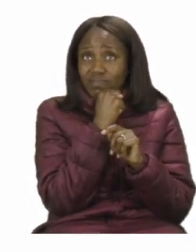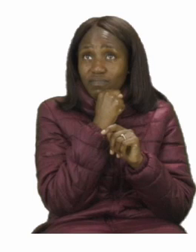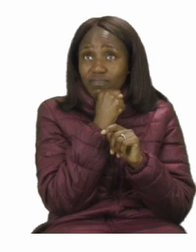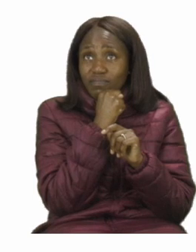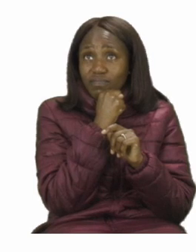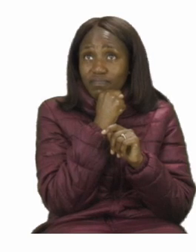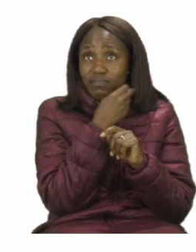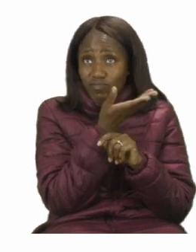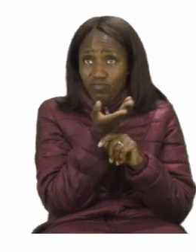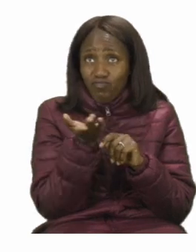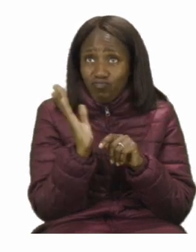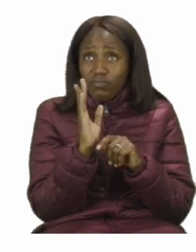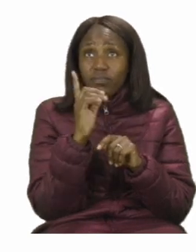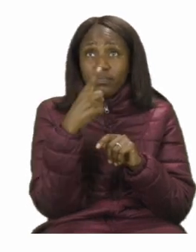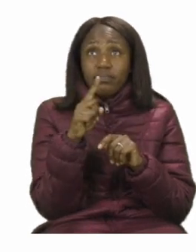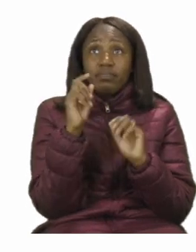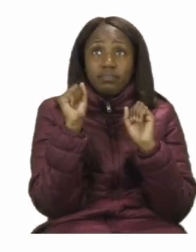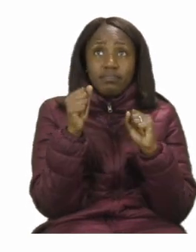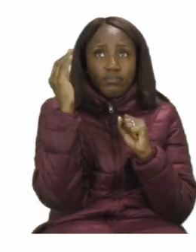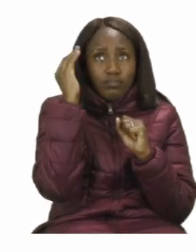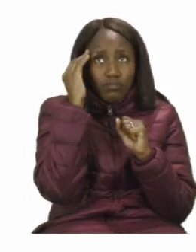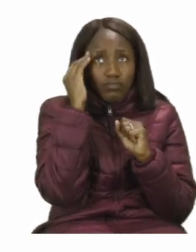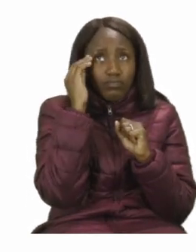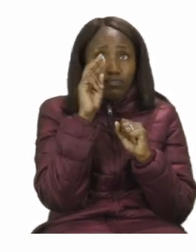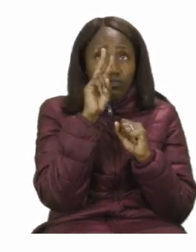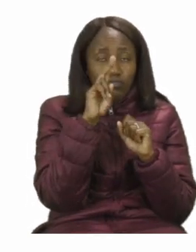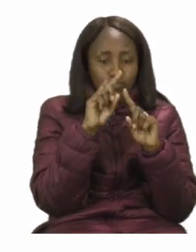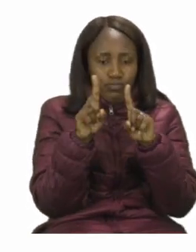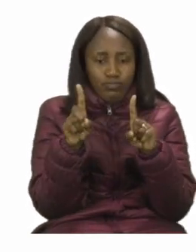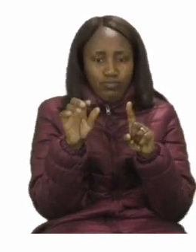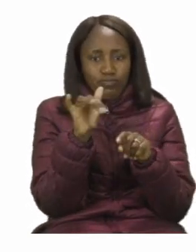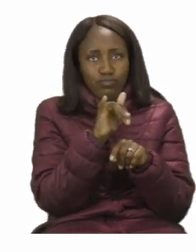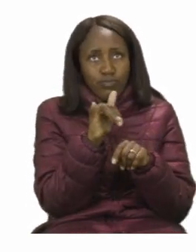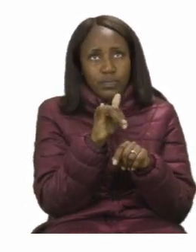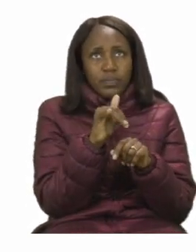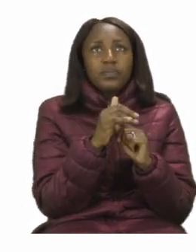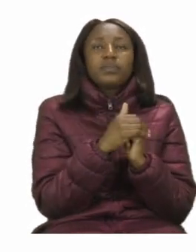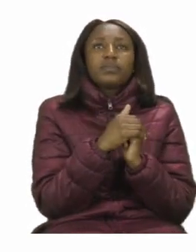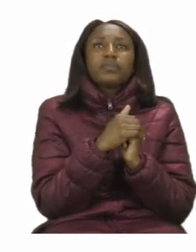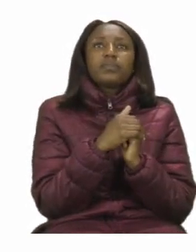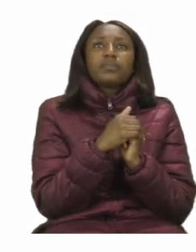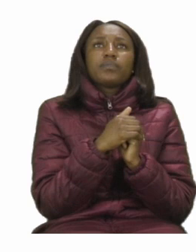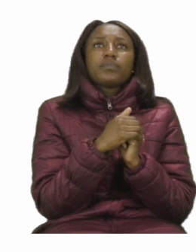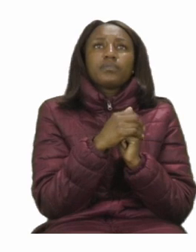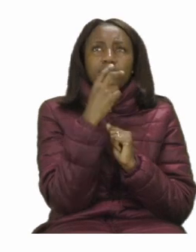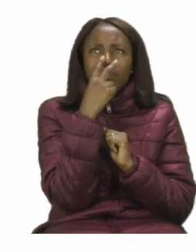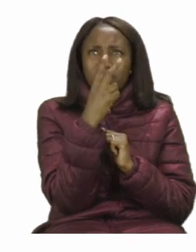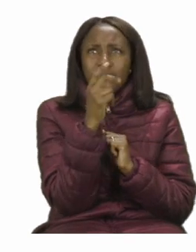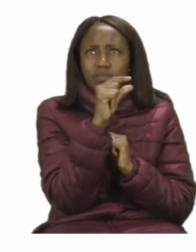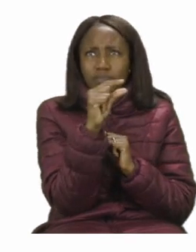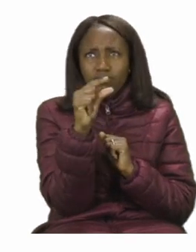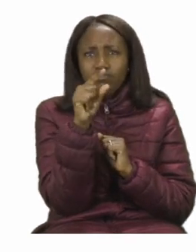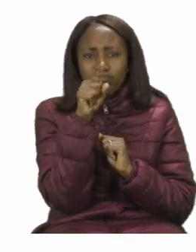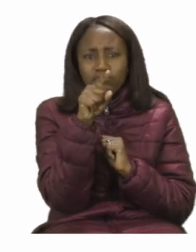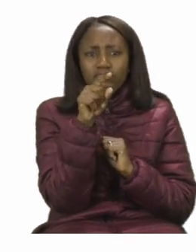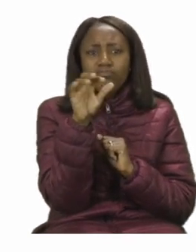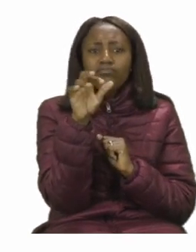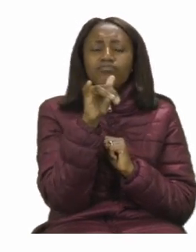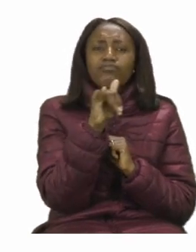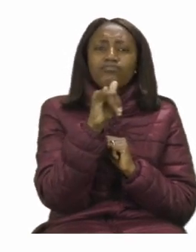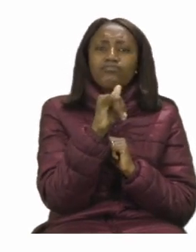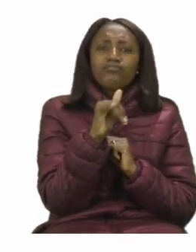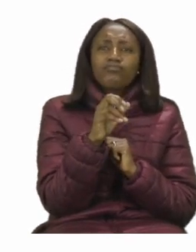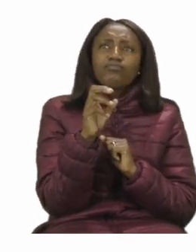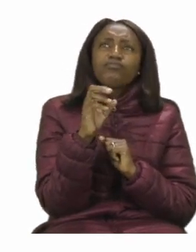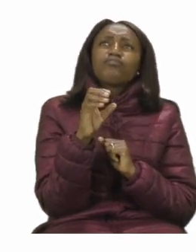nice bubbles. Okay, so you look at the word and you decide, is this a